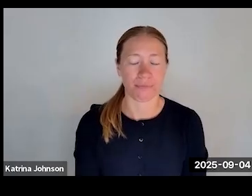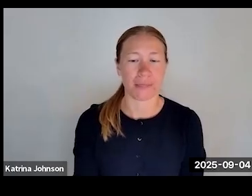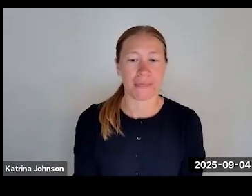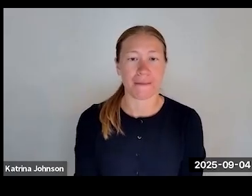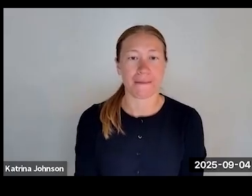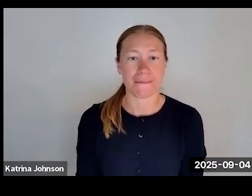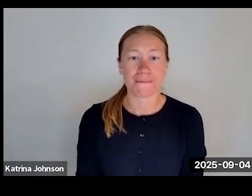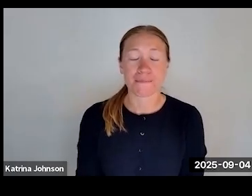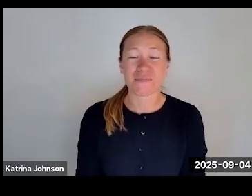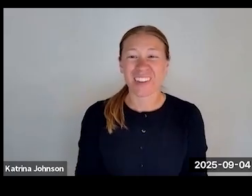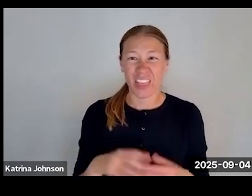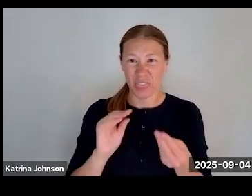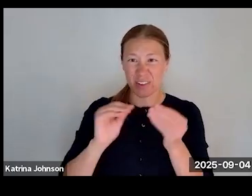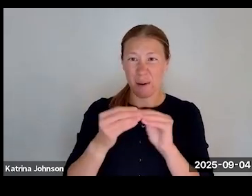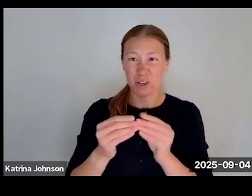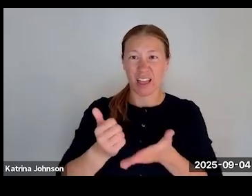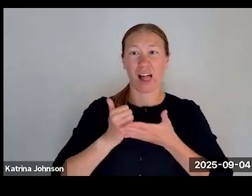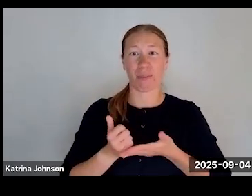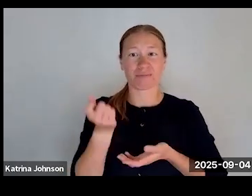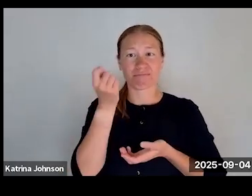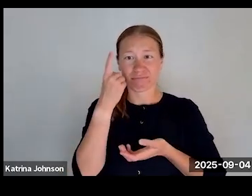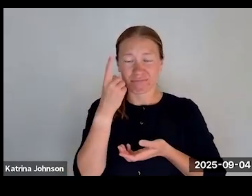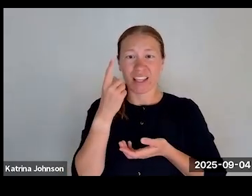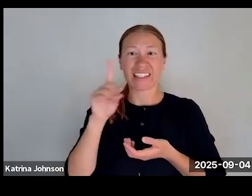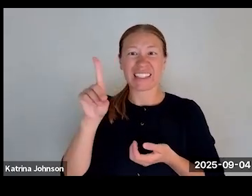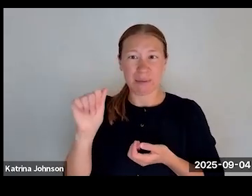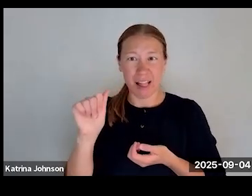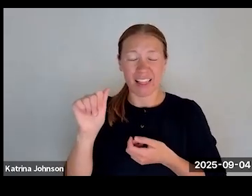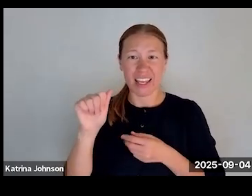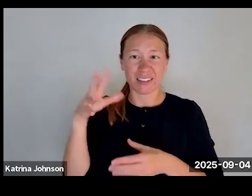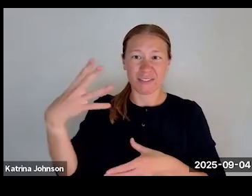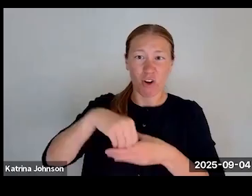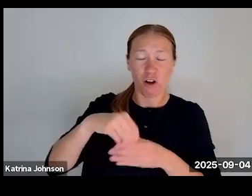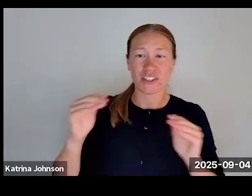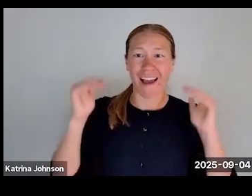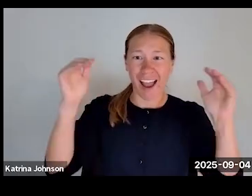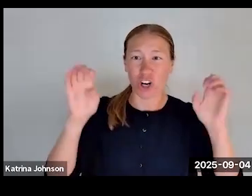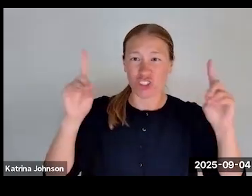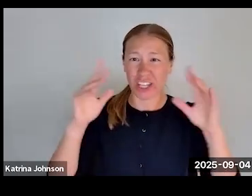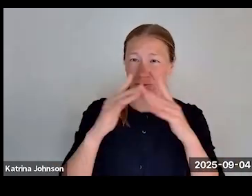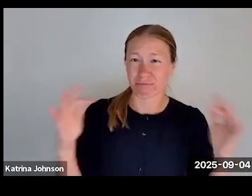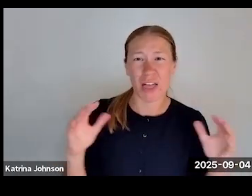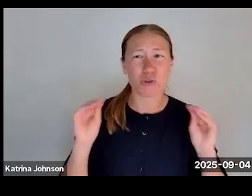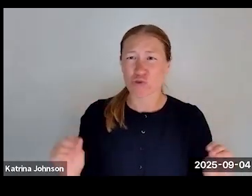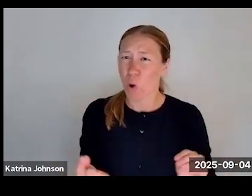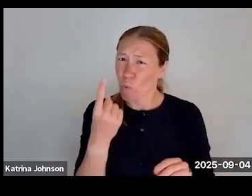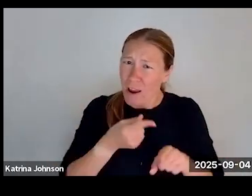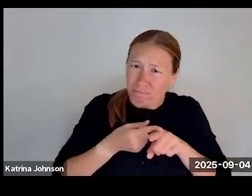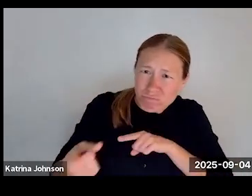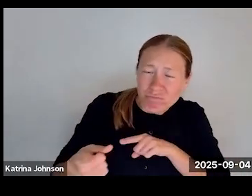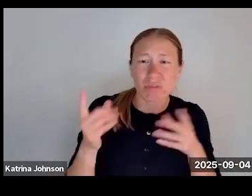These numbers remind us that disability in higher education is diverse. There's no single story or single need, which is why